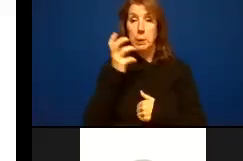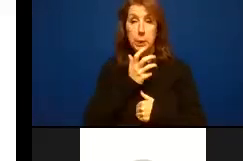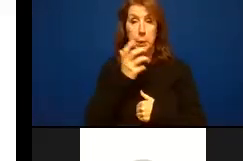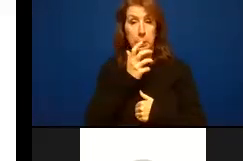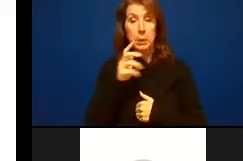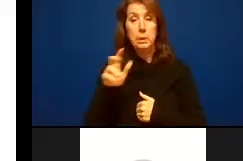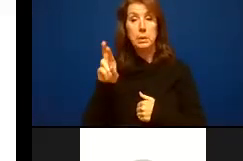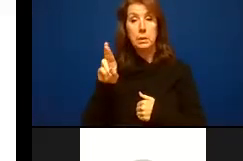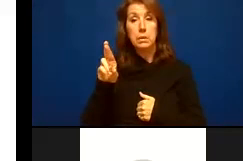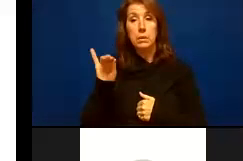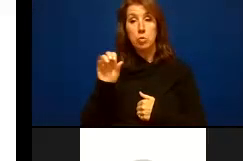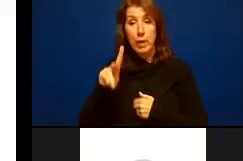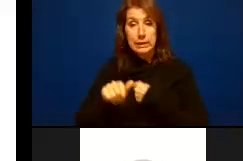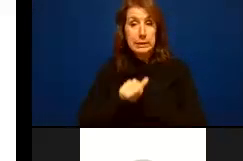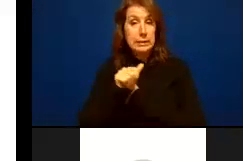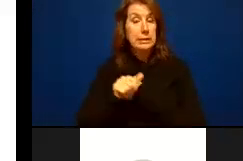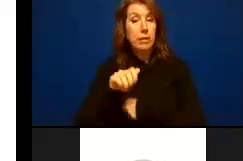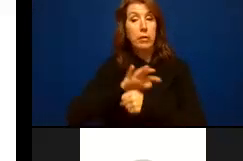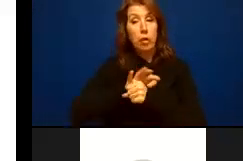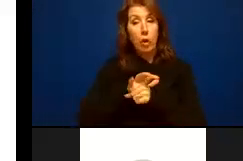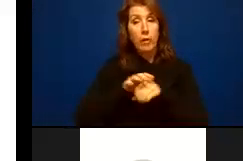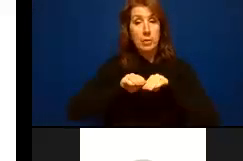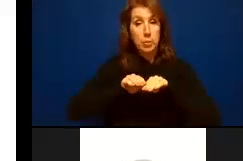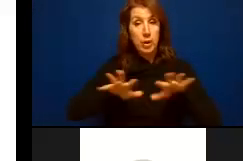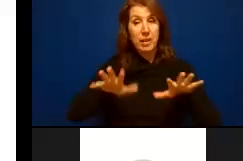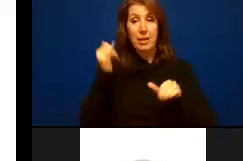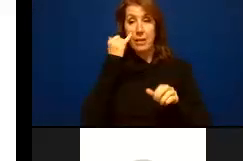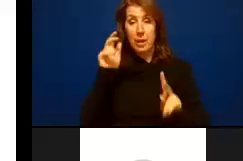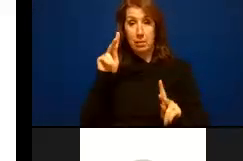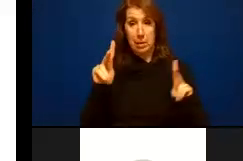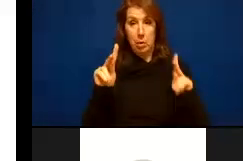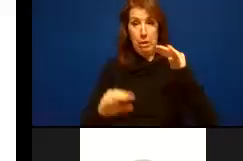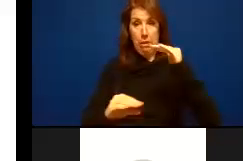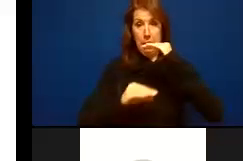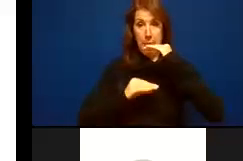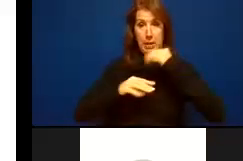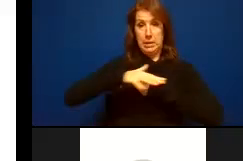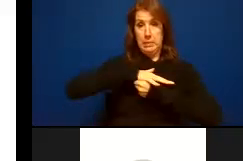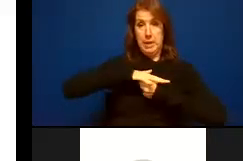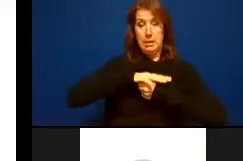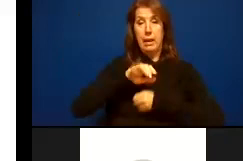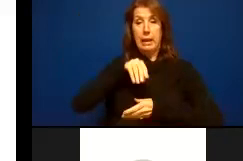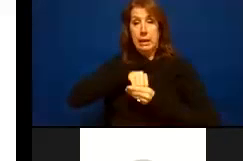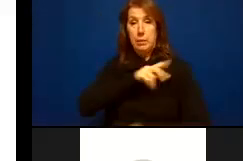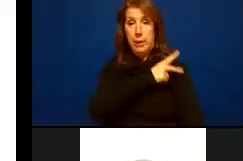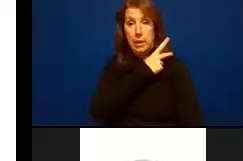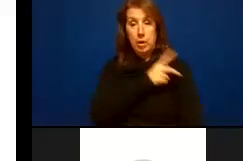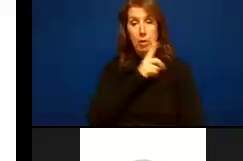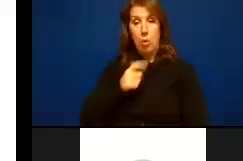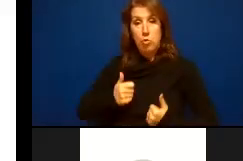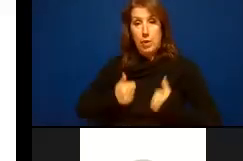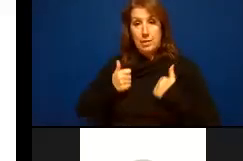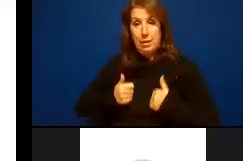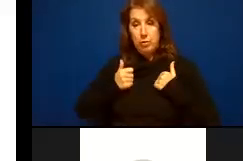of coronavirus spread with congregation of individuals in a limited space, such as in an inpatient or residential